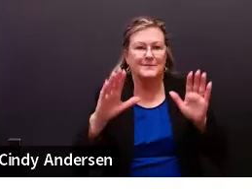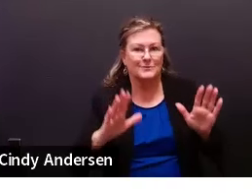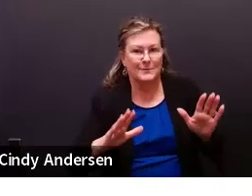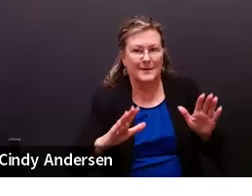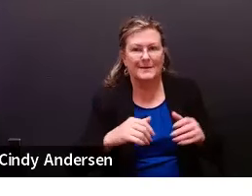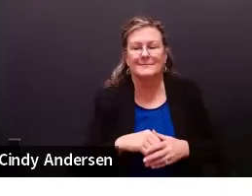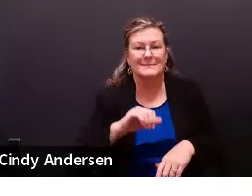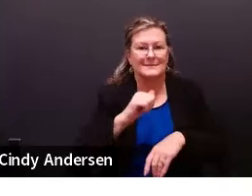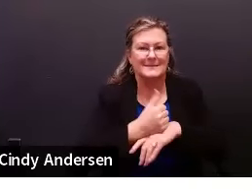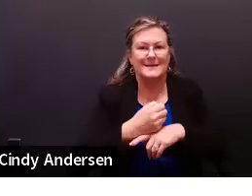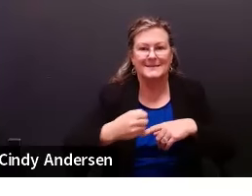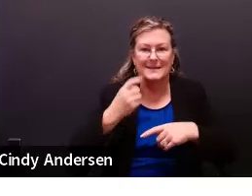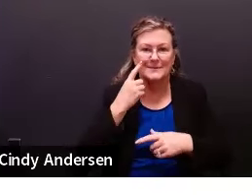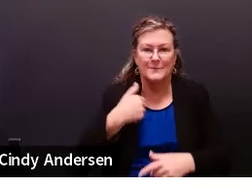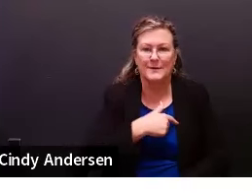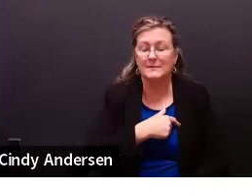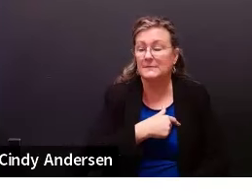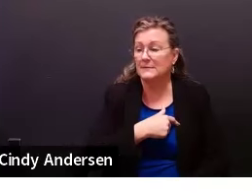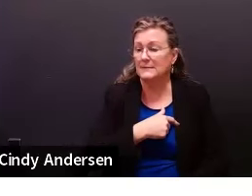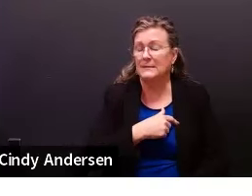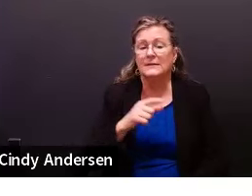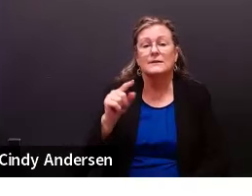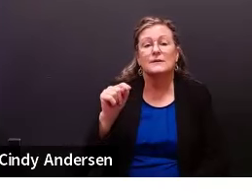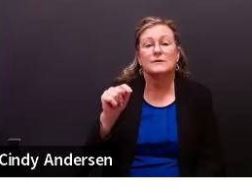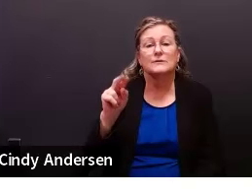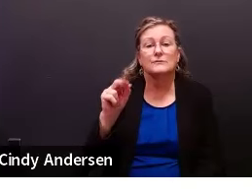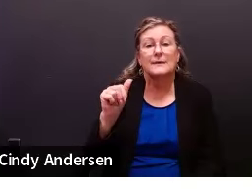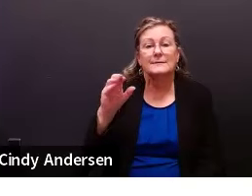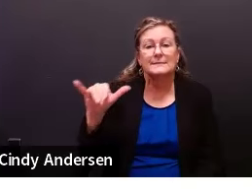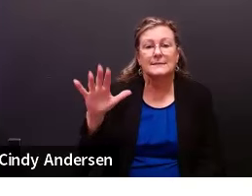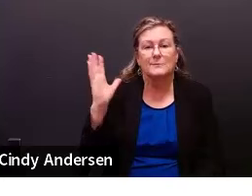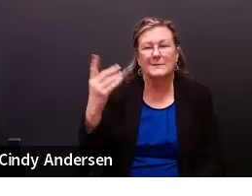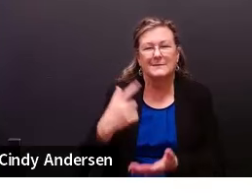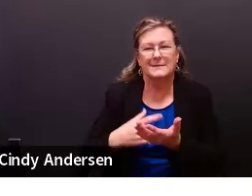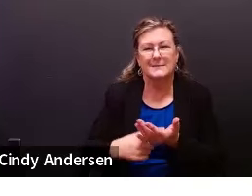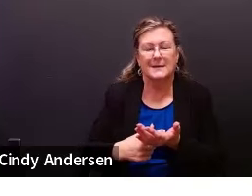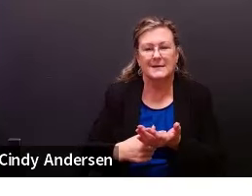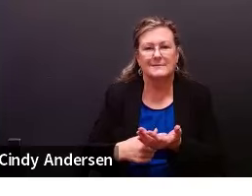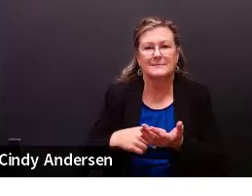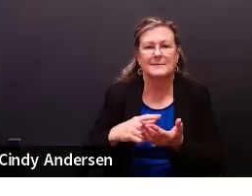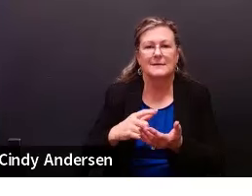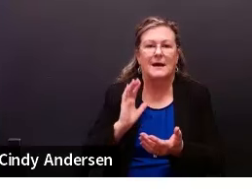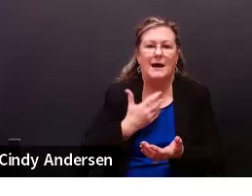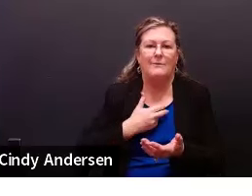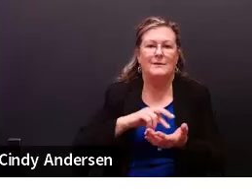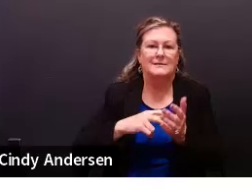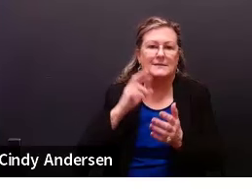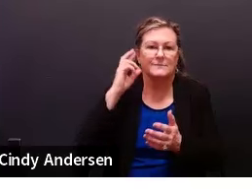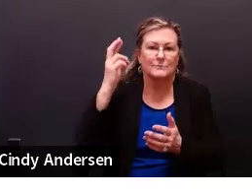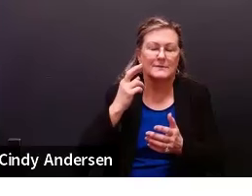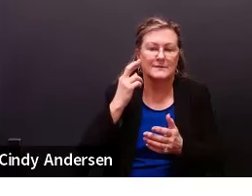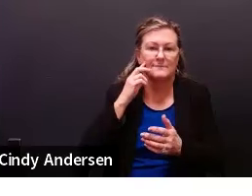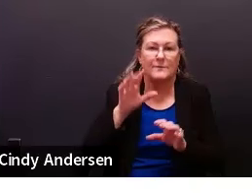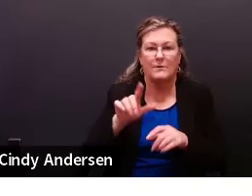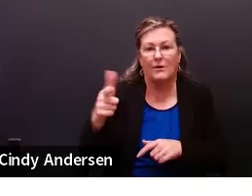Yes. stage for us. I think Tracy's going to talk a little bit about really the intended purpose of the alternate diploma. So